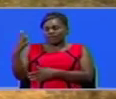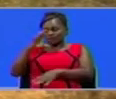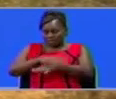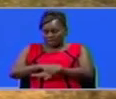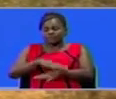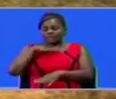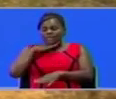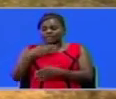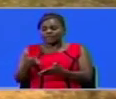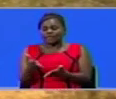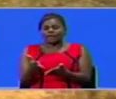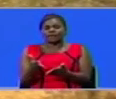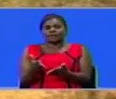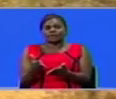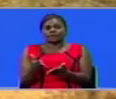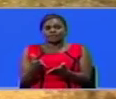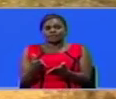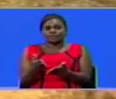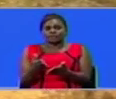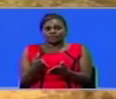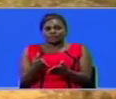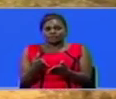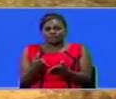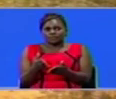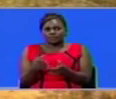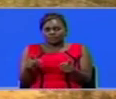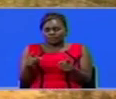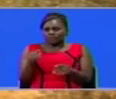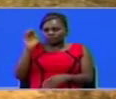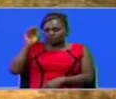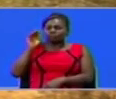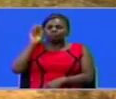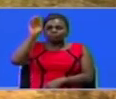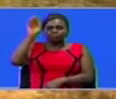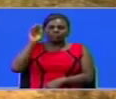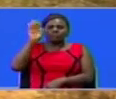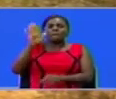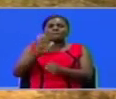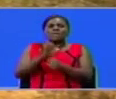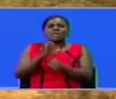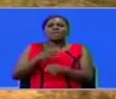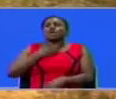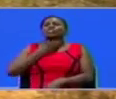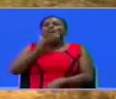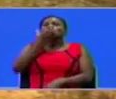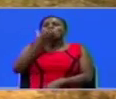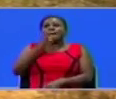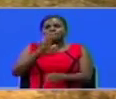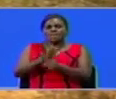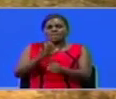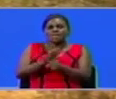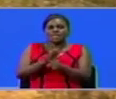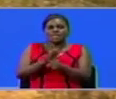tumepata kakasi. Alafu twiga nao bado ni wengi. Twiga ni wengi sana wale wamekufa. Alafu pundamilia,